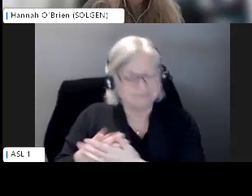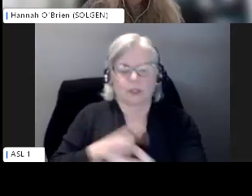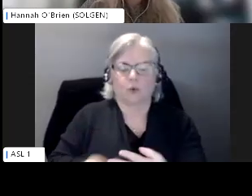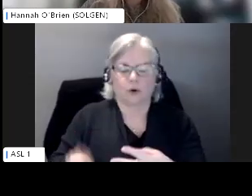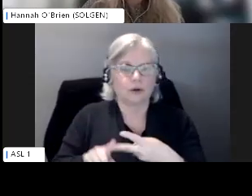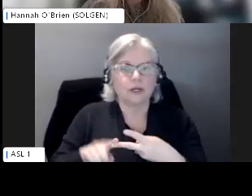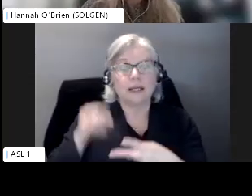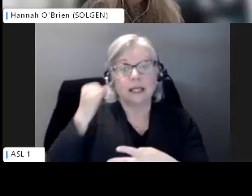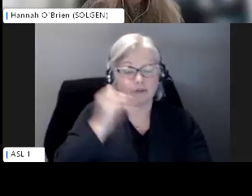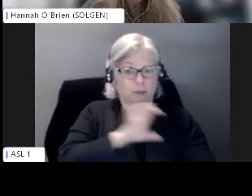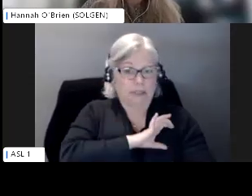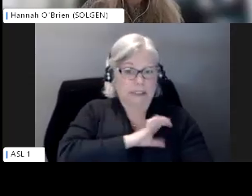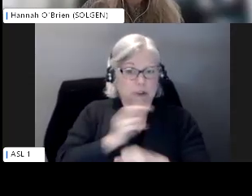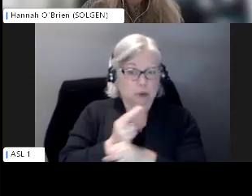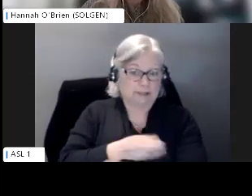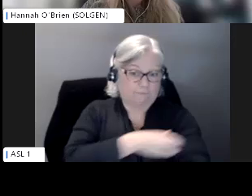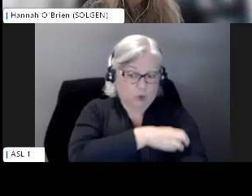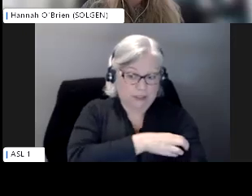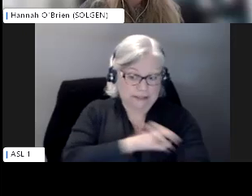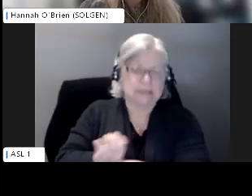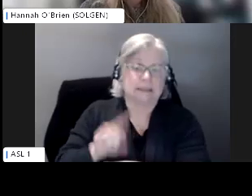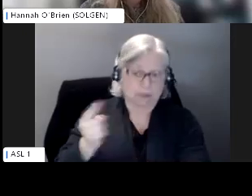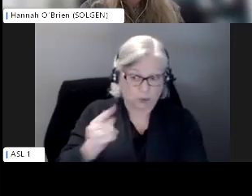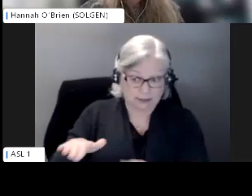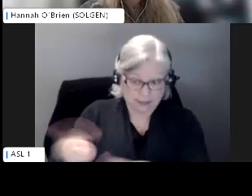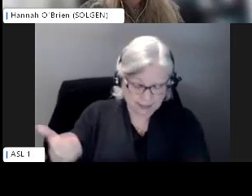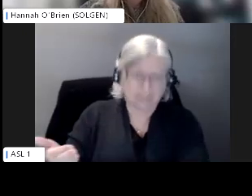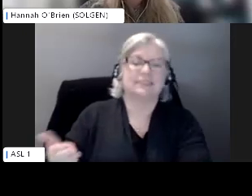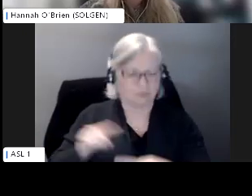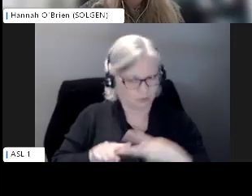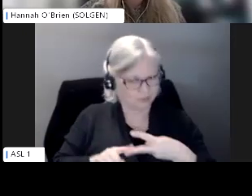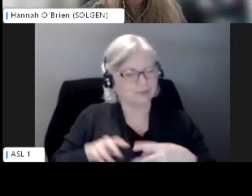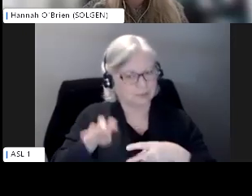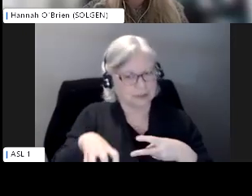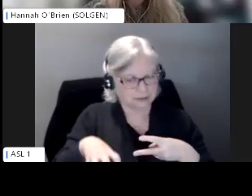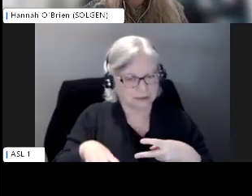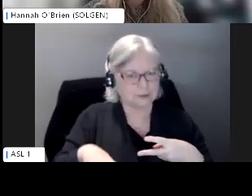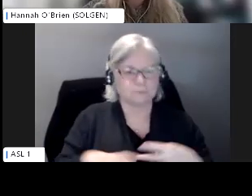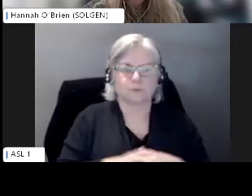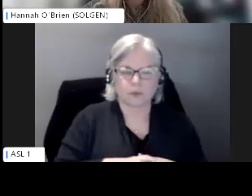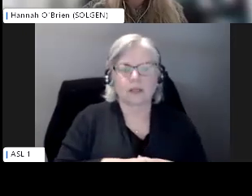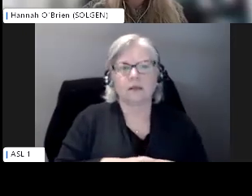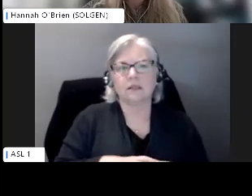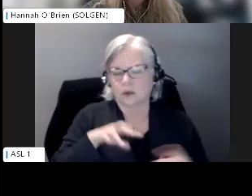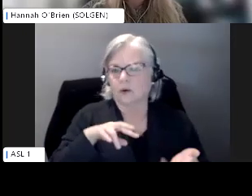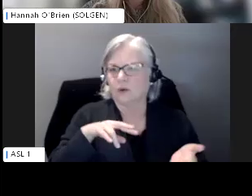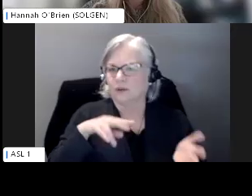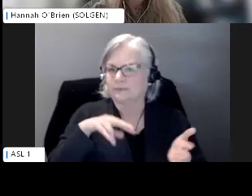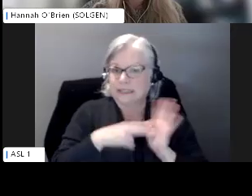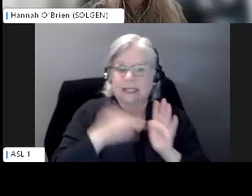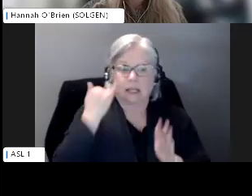of force. So both of these are categories that involve individuals who die sort of in the custody or the care of the